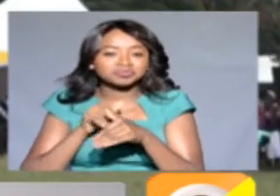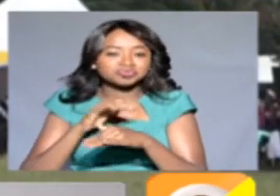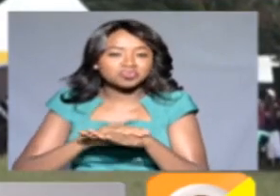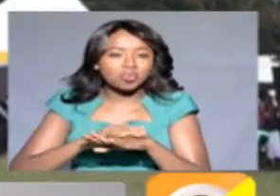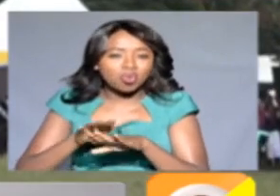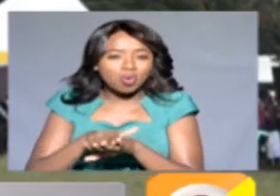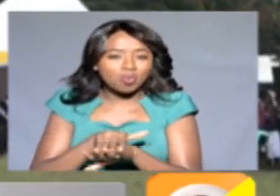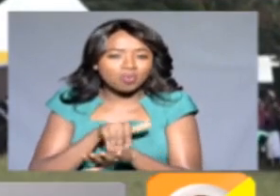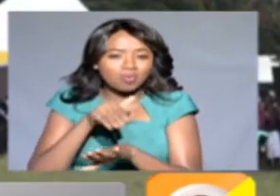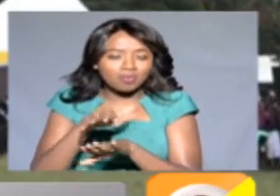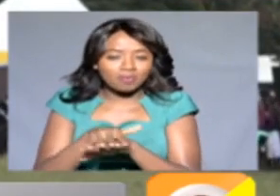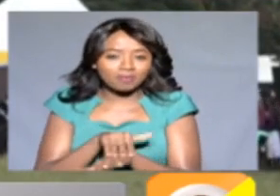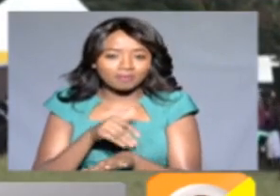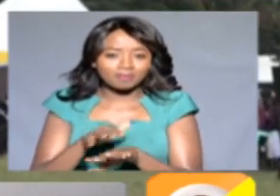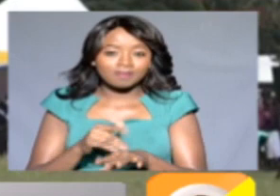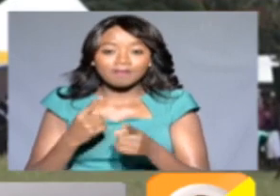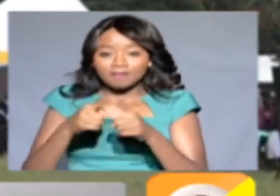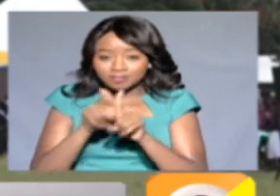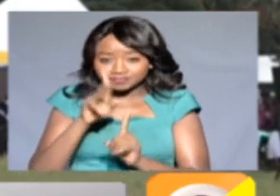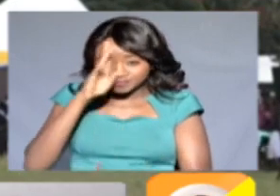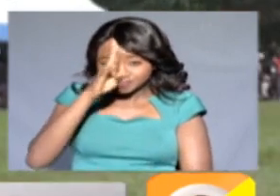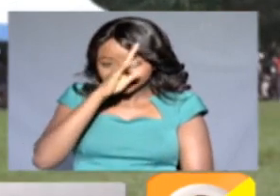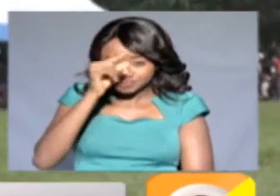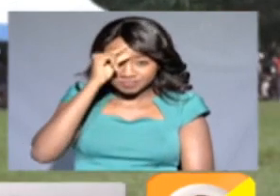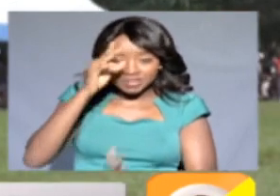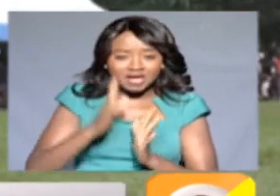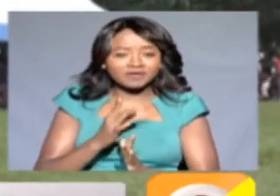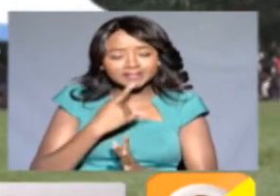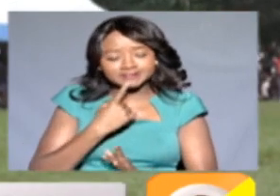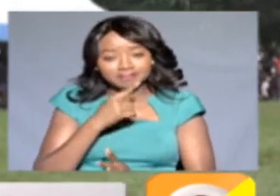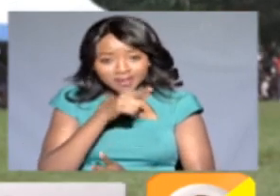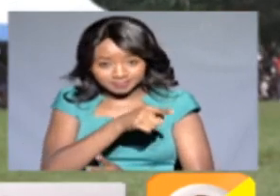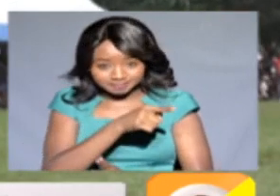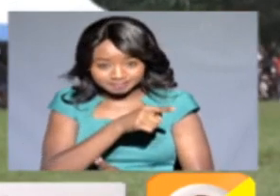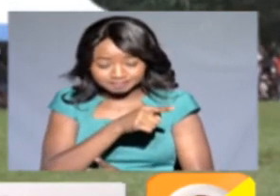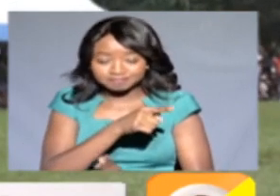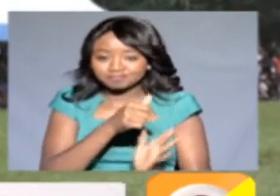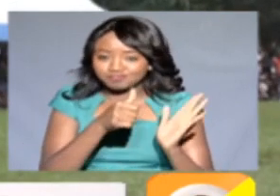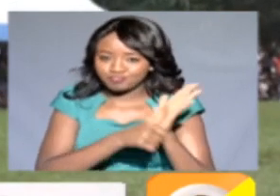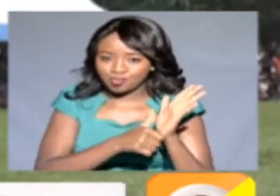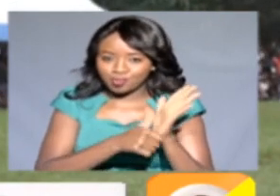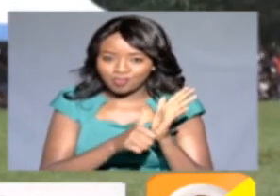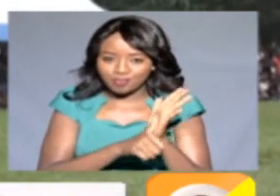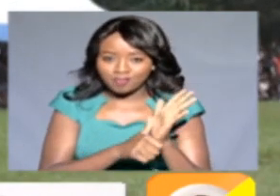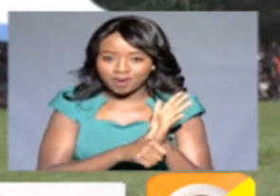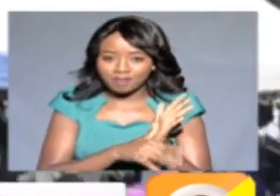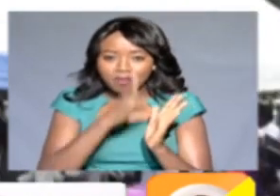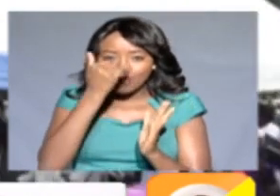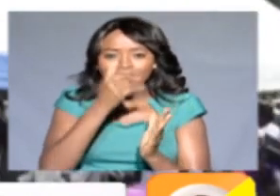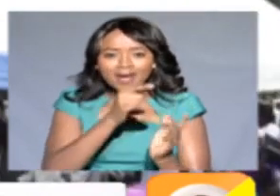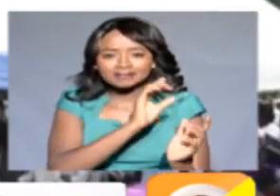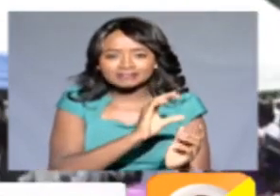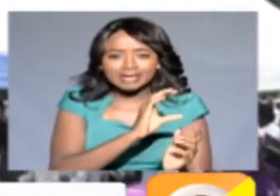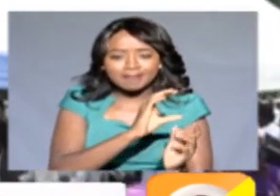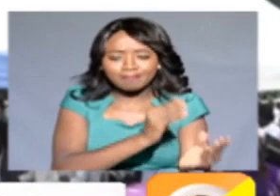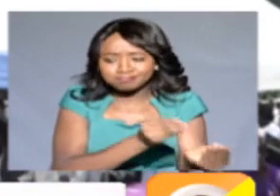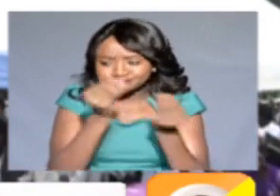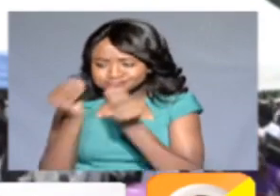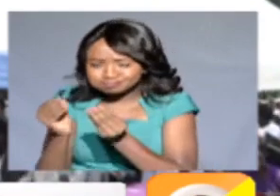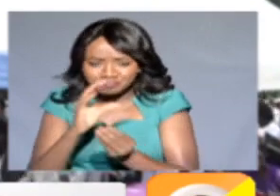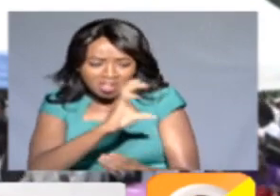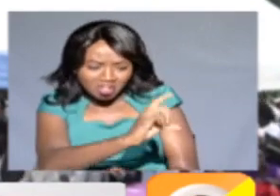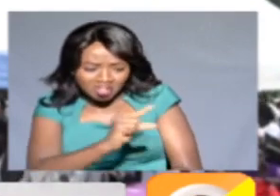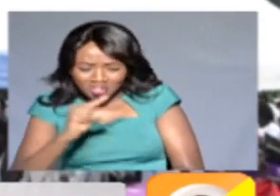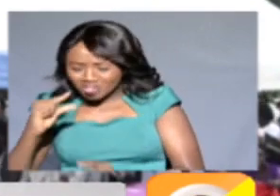Bungoma Governor Wycliffe Wangamati is faulting Treasury over the division of revenue bill that seeks to reduce the allocation of equitable share